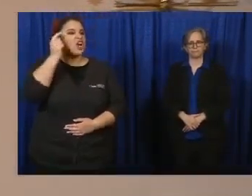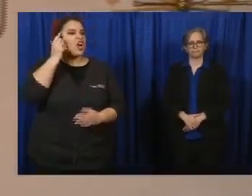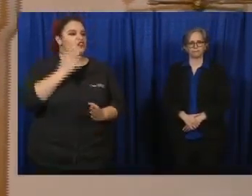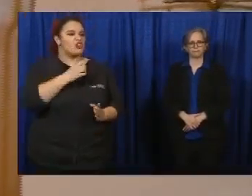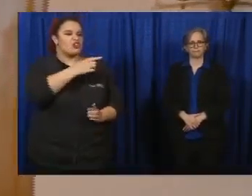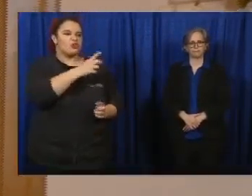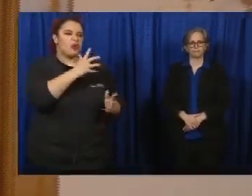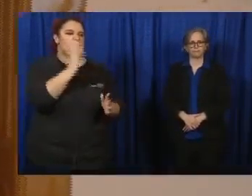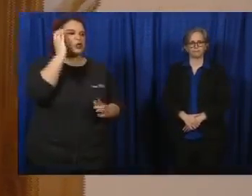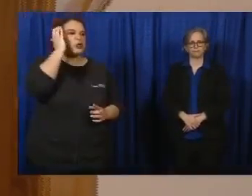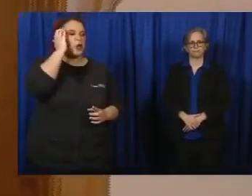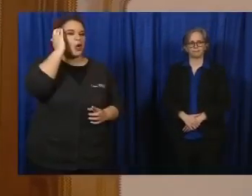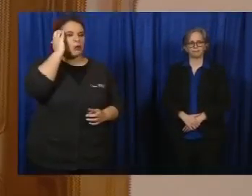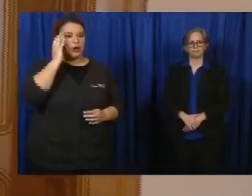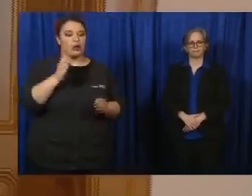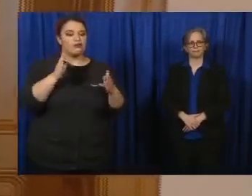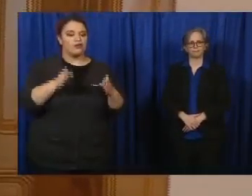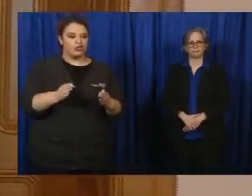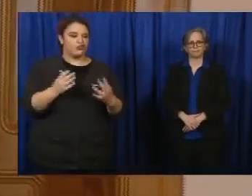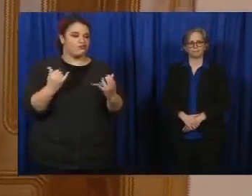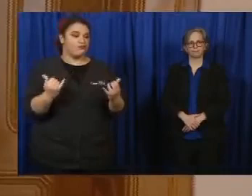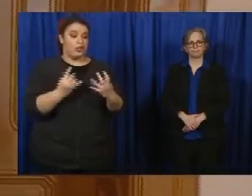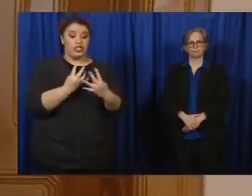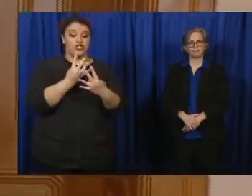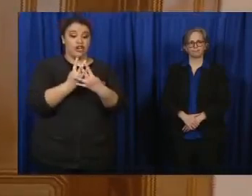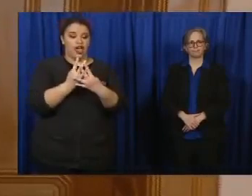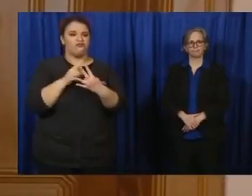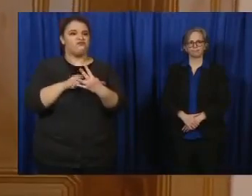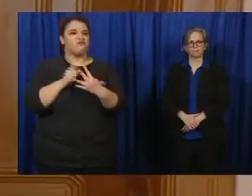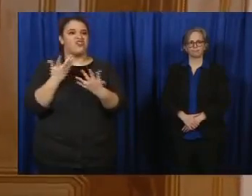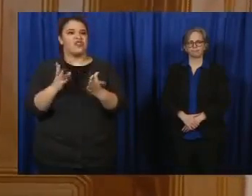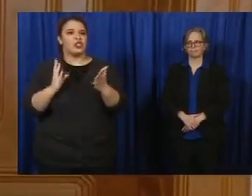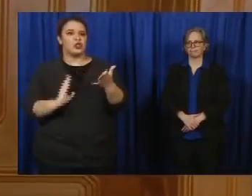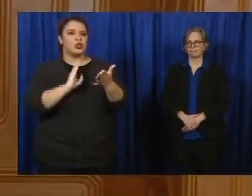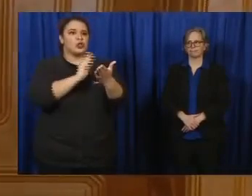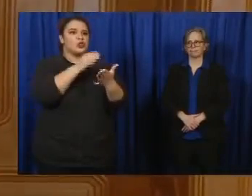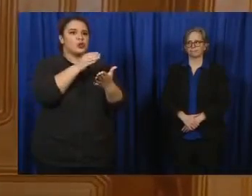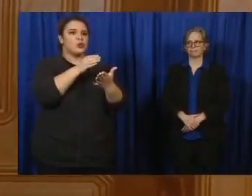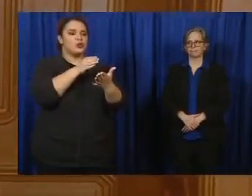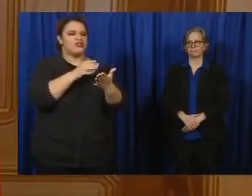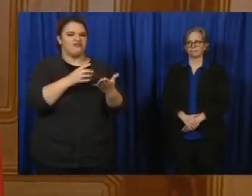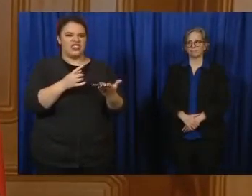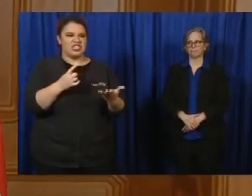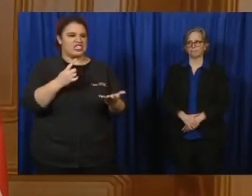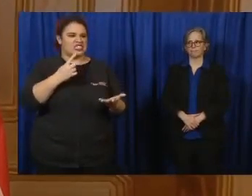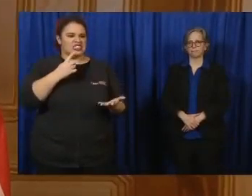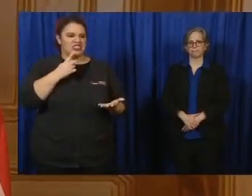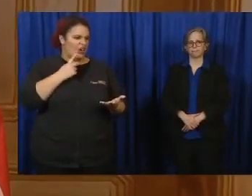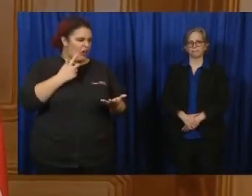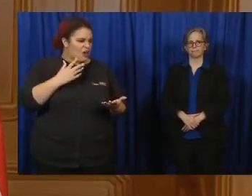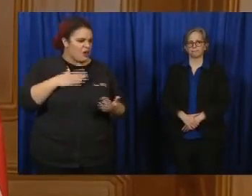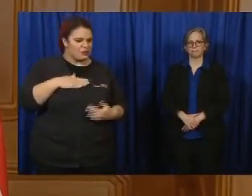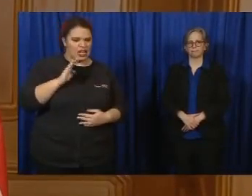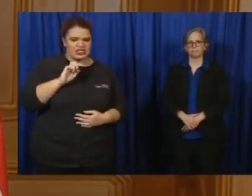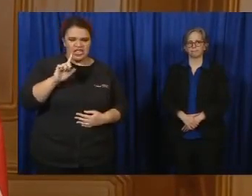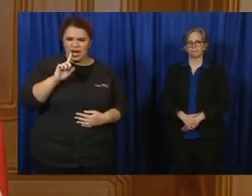Court asking to be released as a result of his concerns about the overcrowded conditions in his cell. Basically, he's at